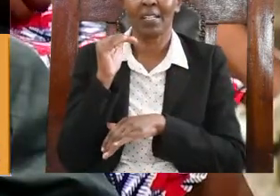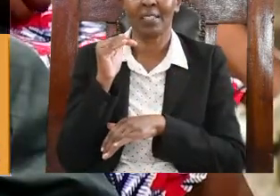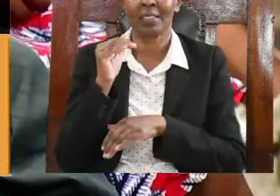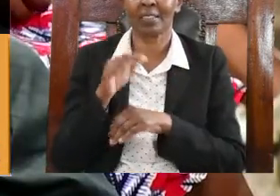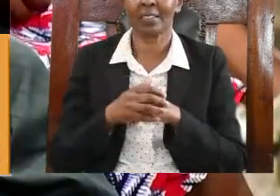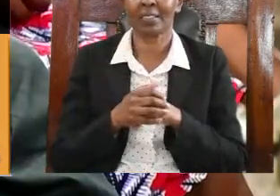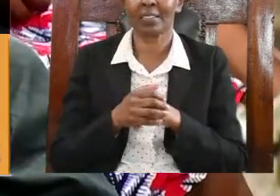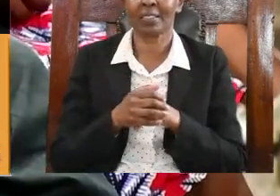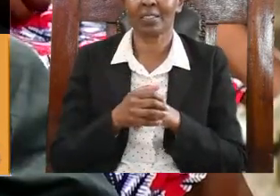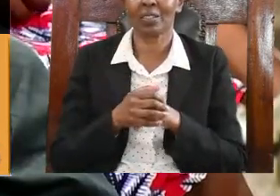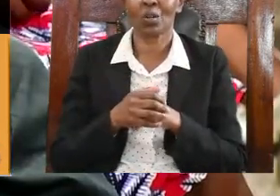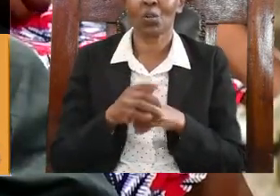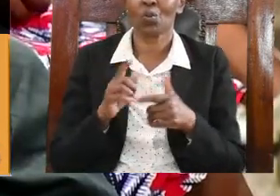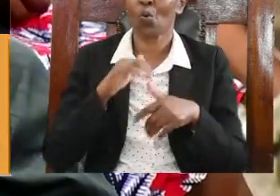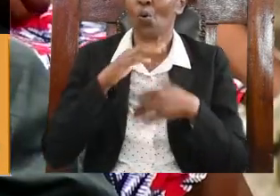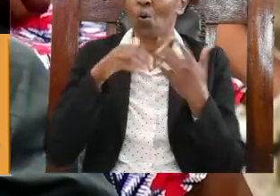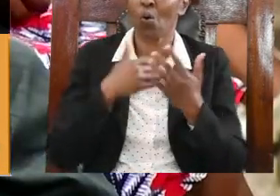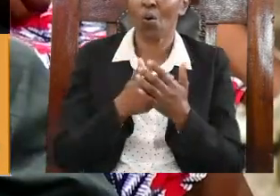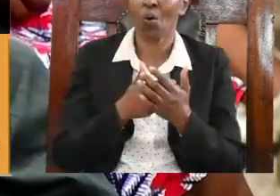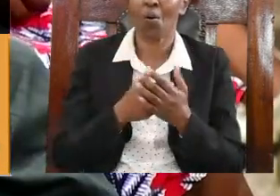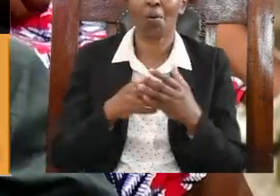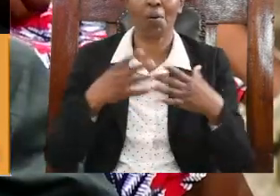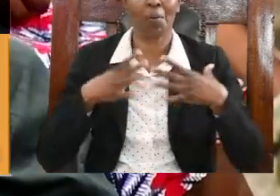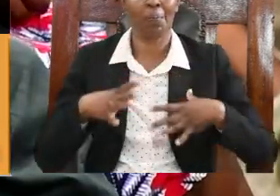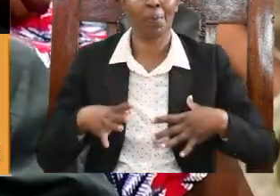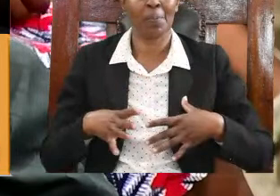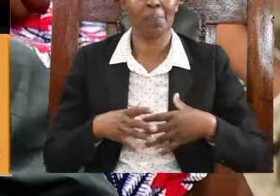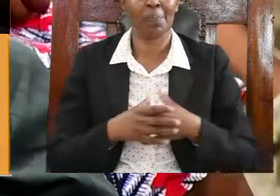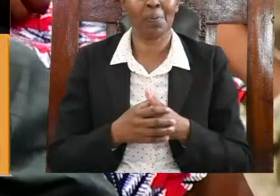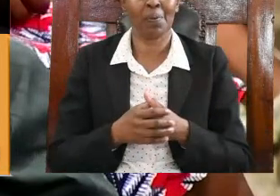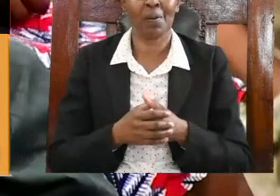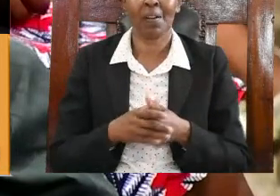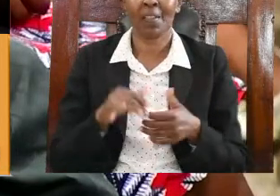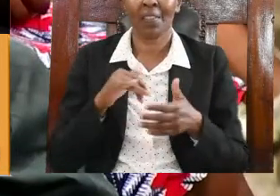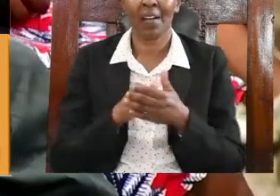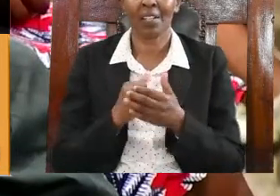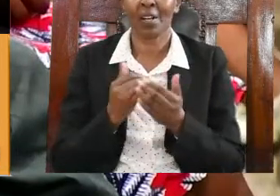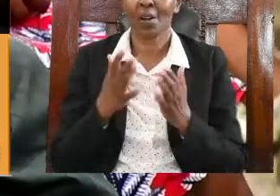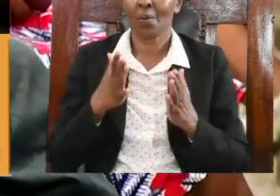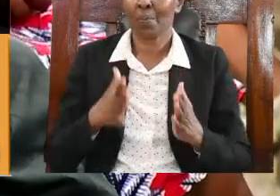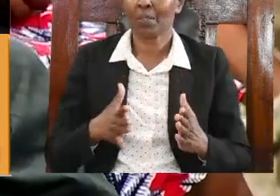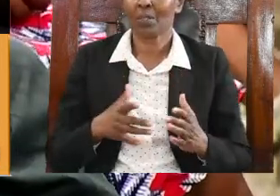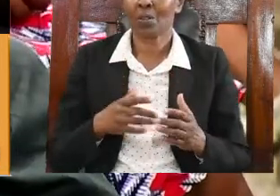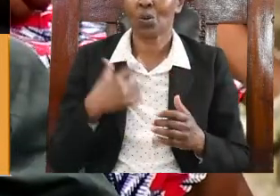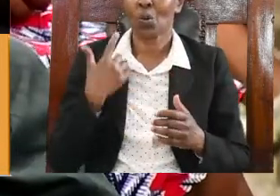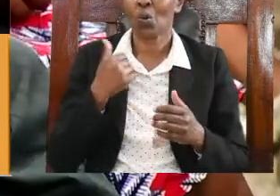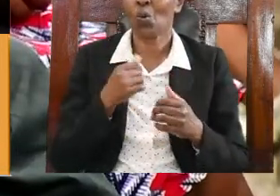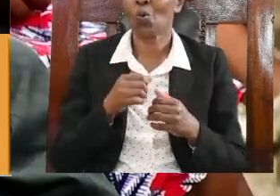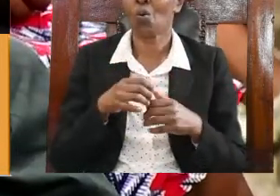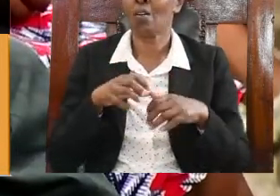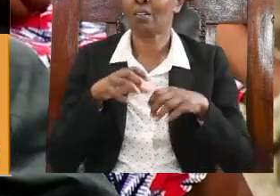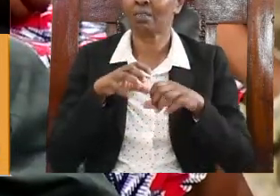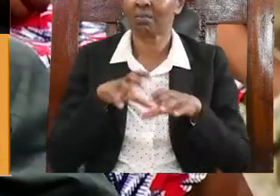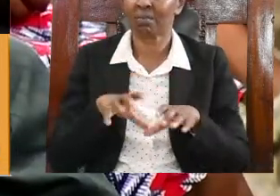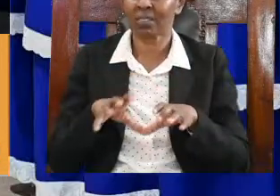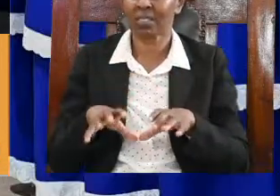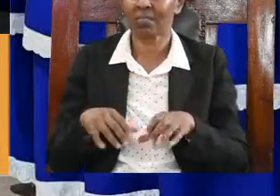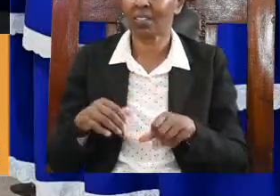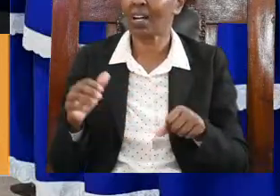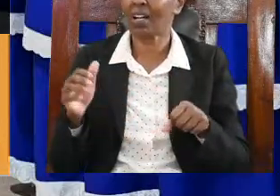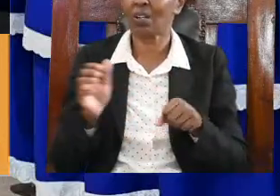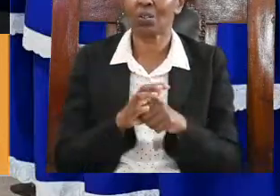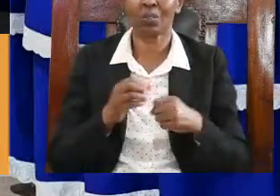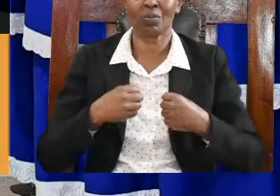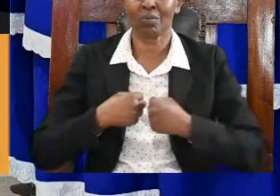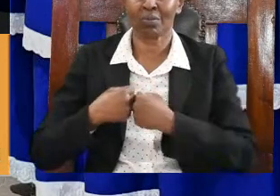that kwa watu wote, in all the people, that person looked and said that no one could have endured the hardship, the harshness